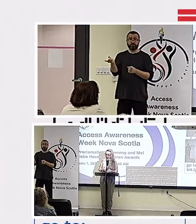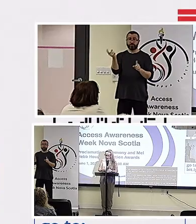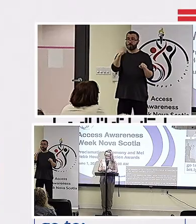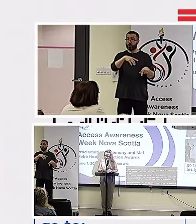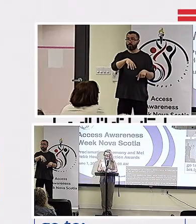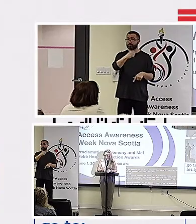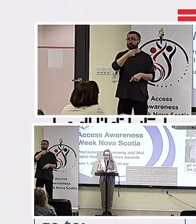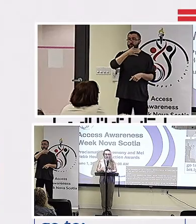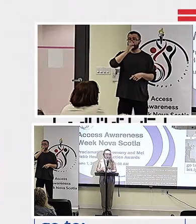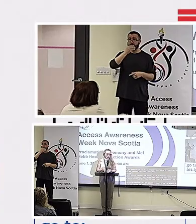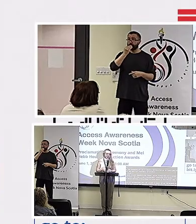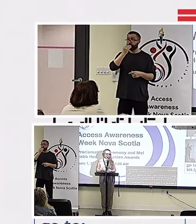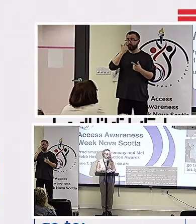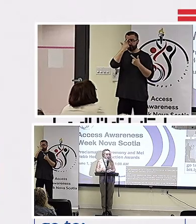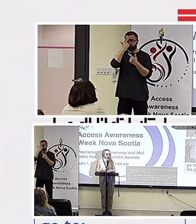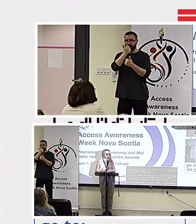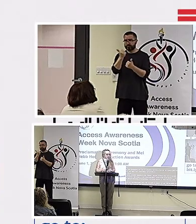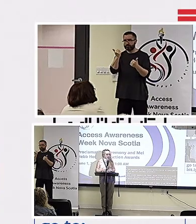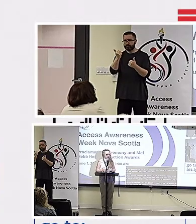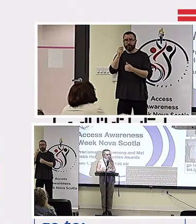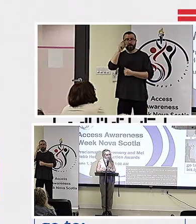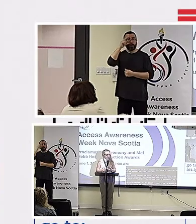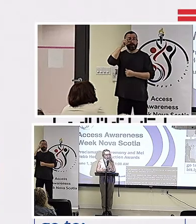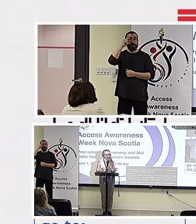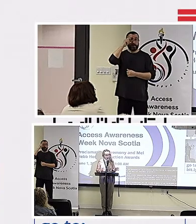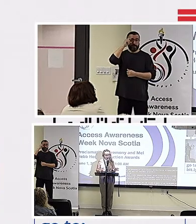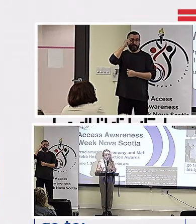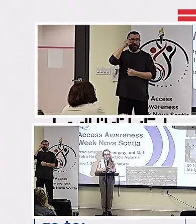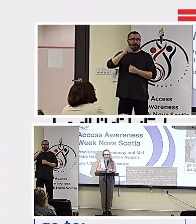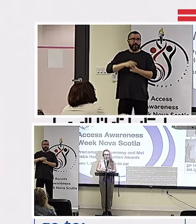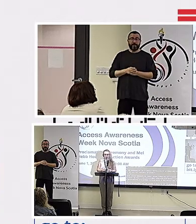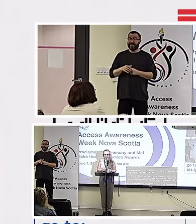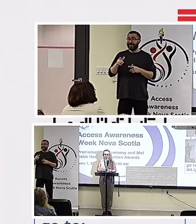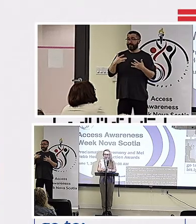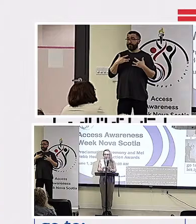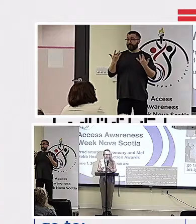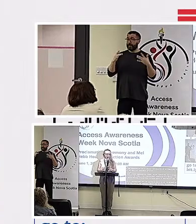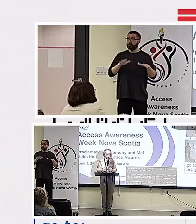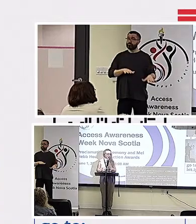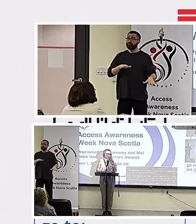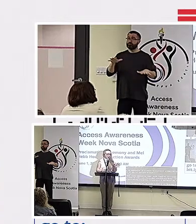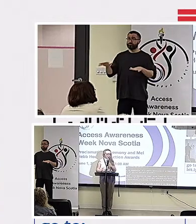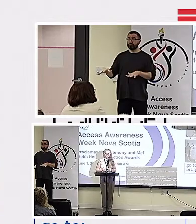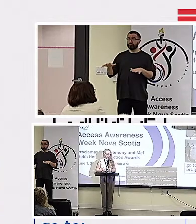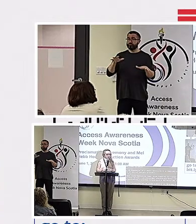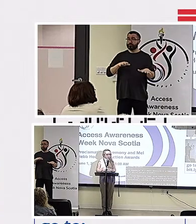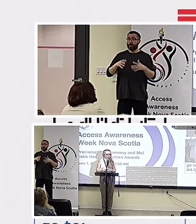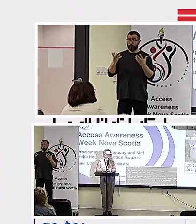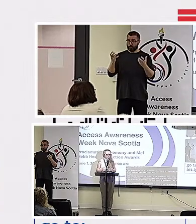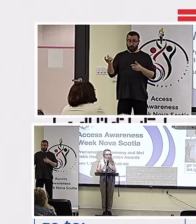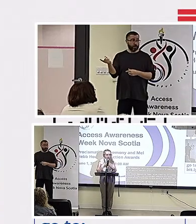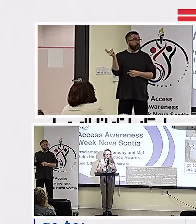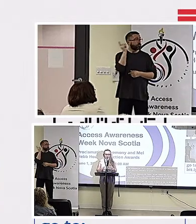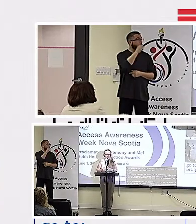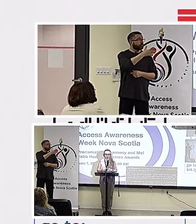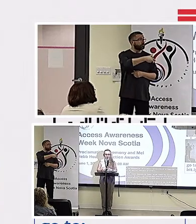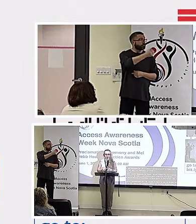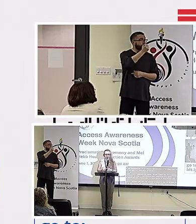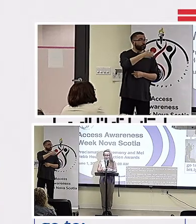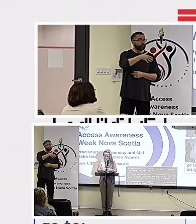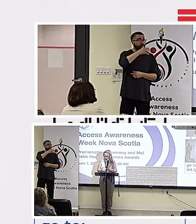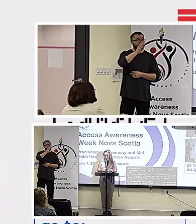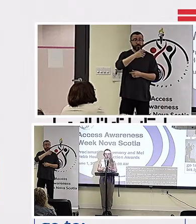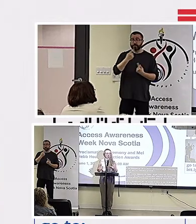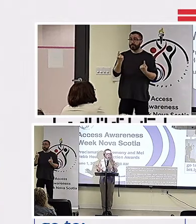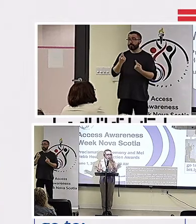food if you would like throughout this event. Very relaxed. If you'd like to just step up and grab something to drink, feeling a little